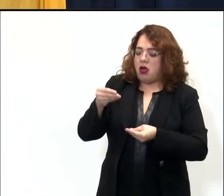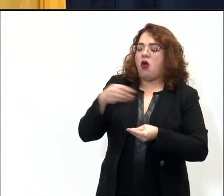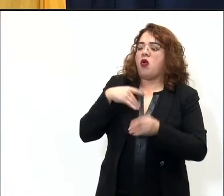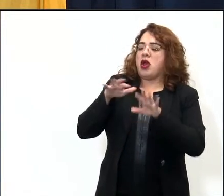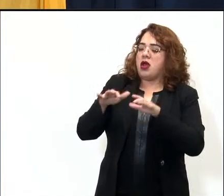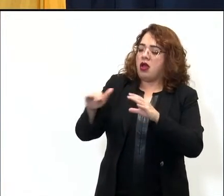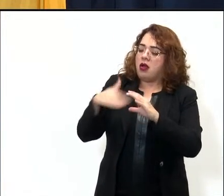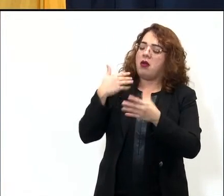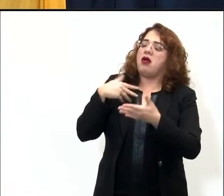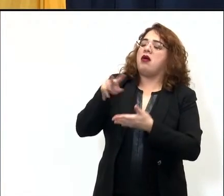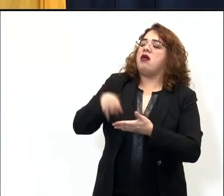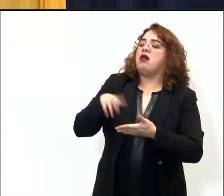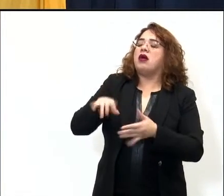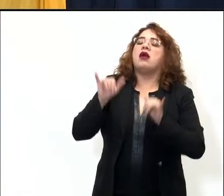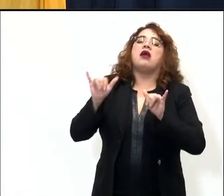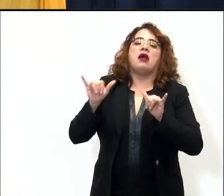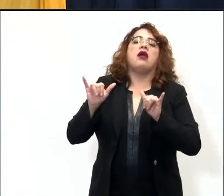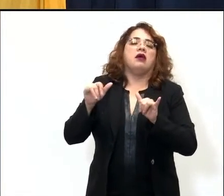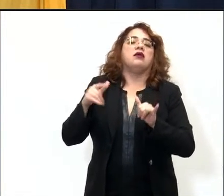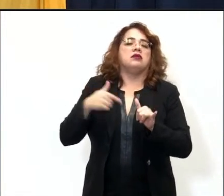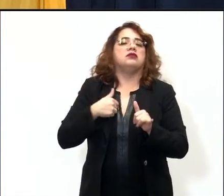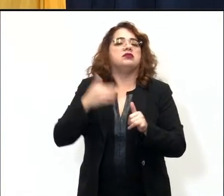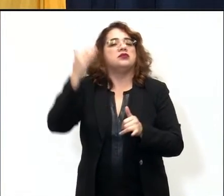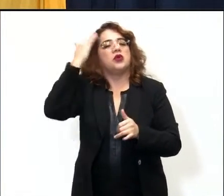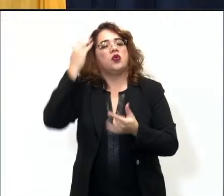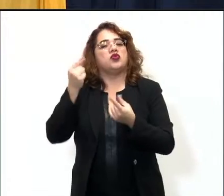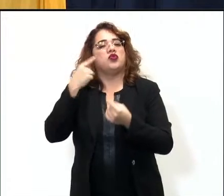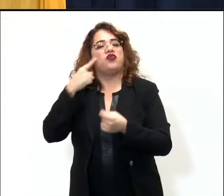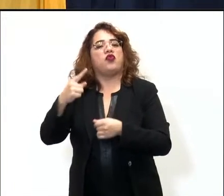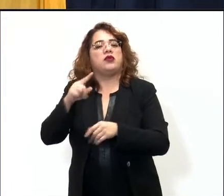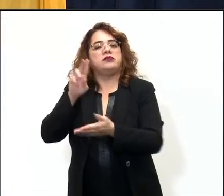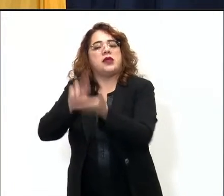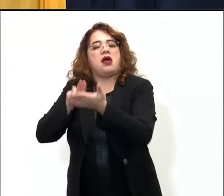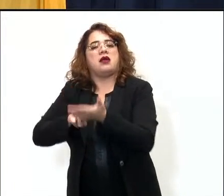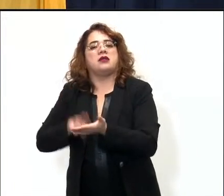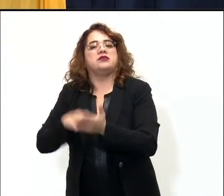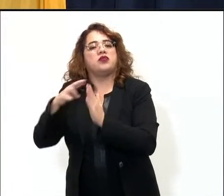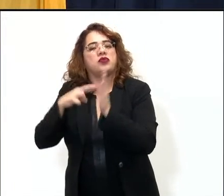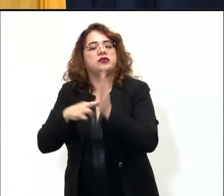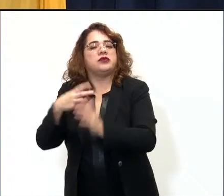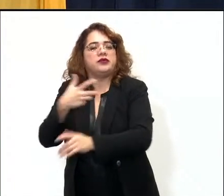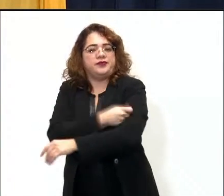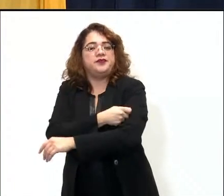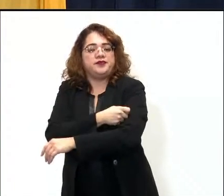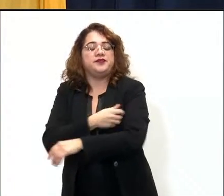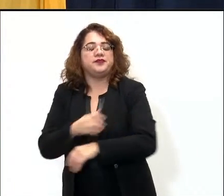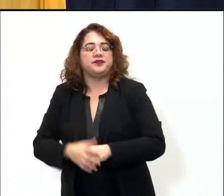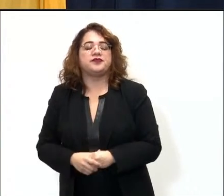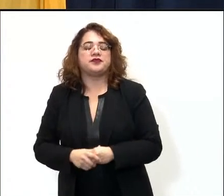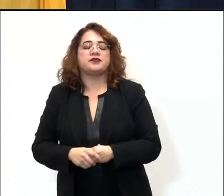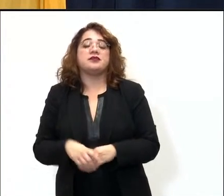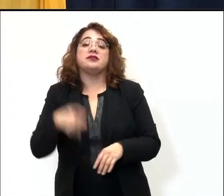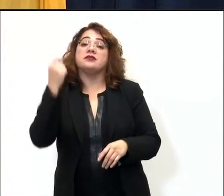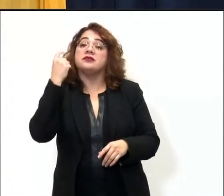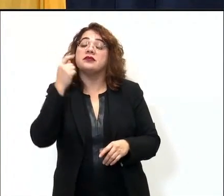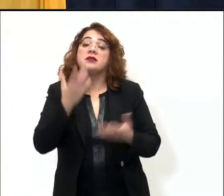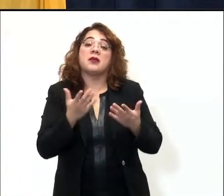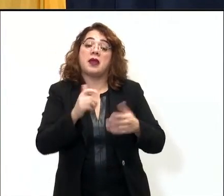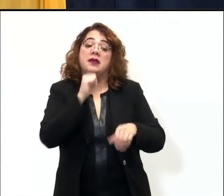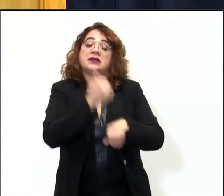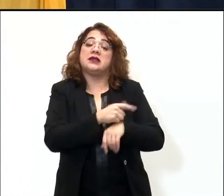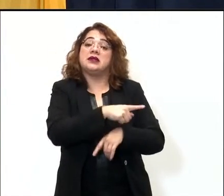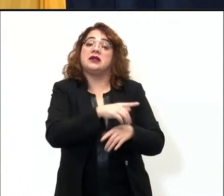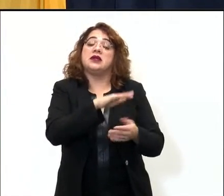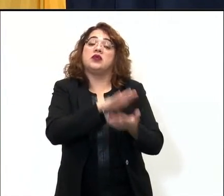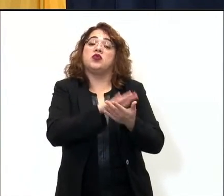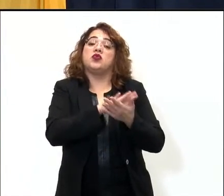about how to get vaccinated. Now, we're partnering with the institutions, but many of these vaccinations will either happen on campus, or in some cases, it